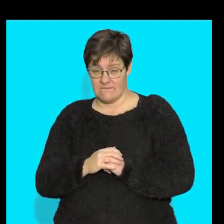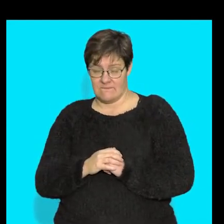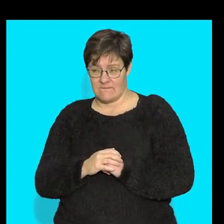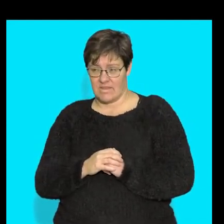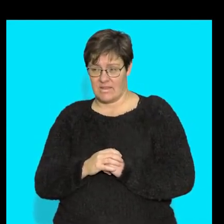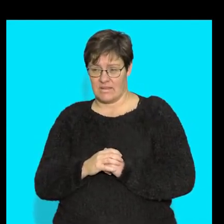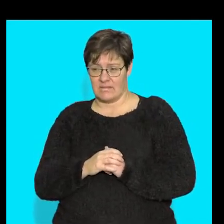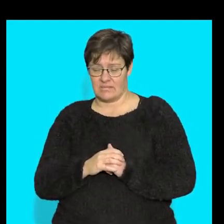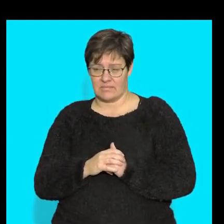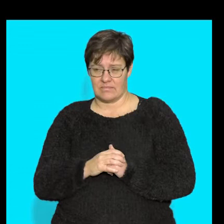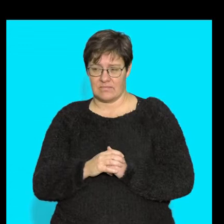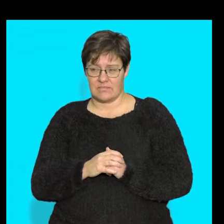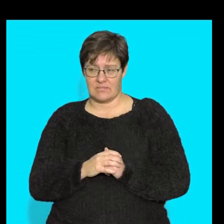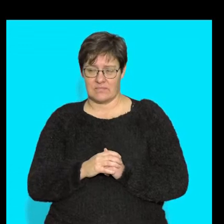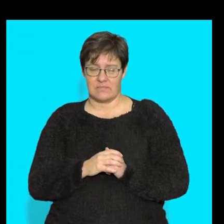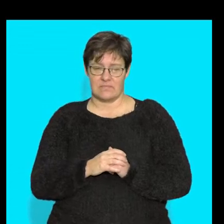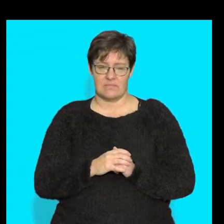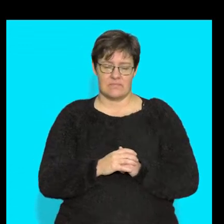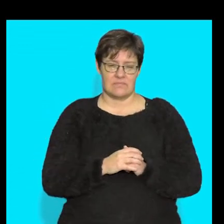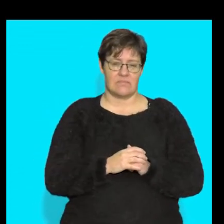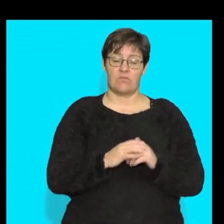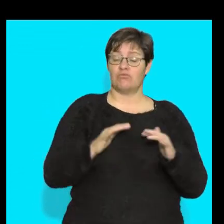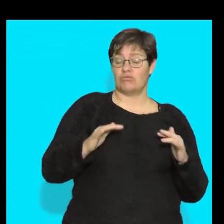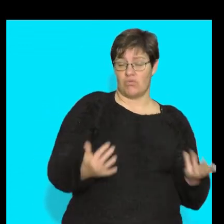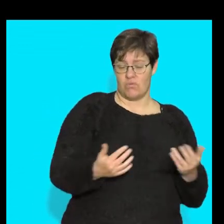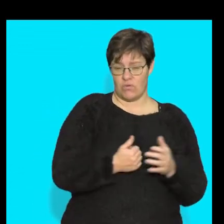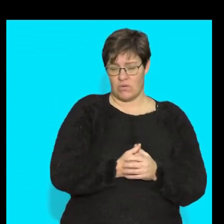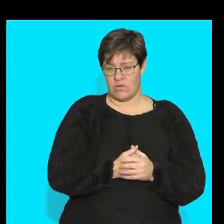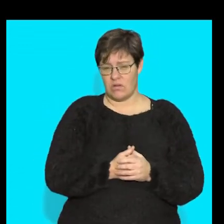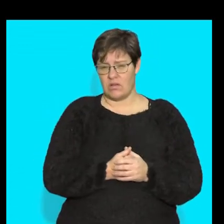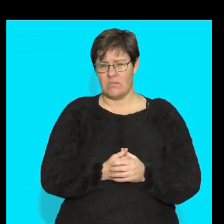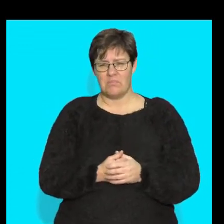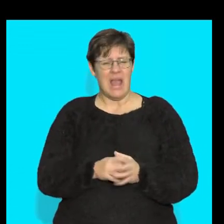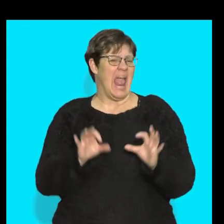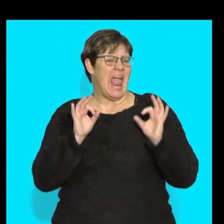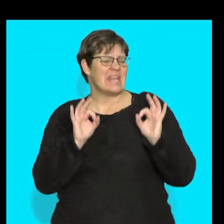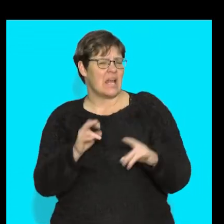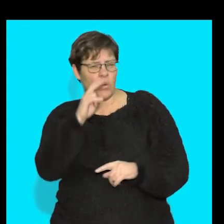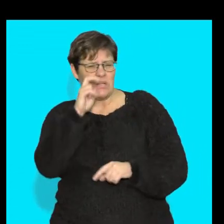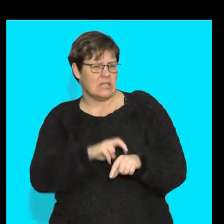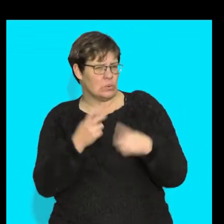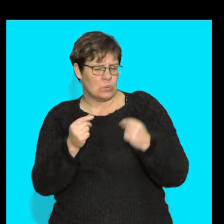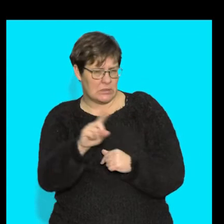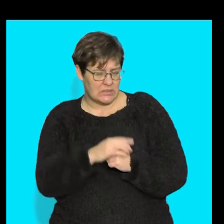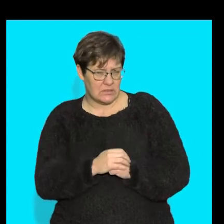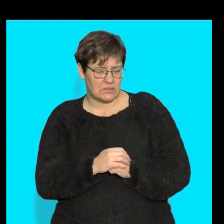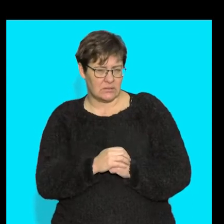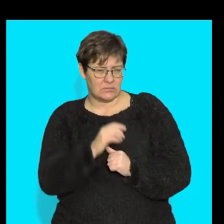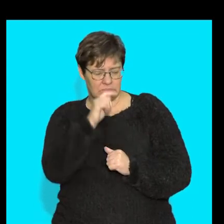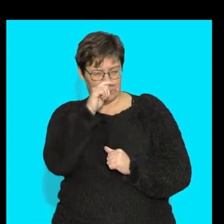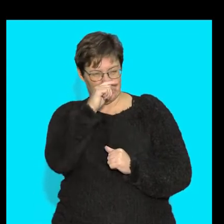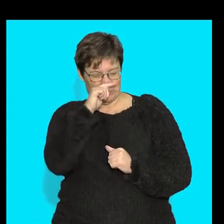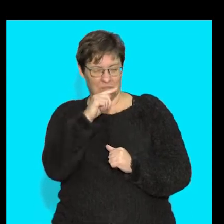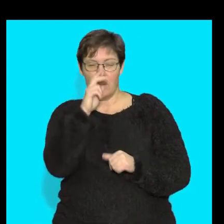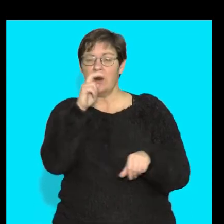than what the 20 years interest is. So what exactly do you think we're gonna need to do here? You're going